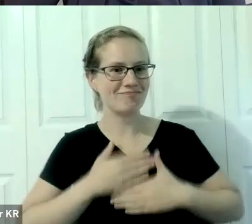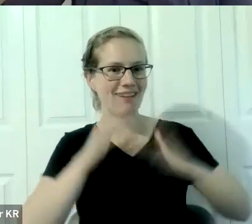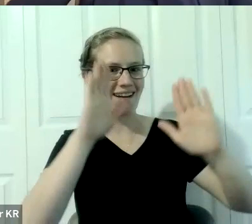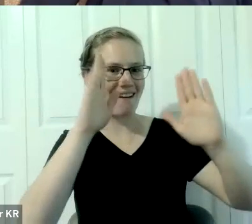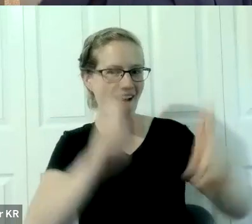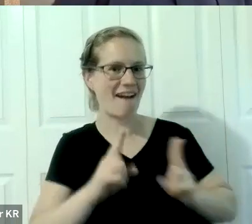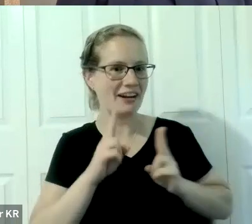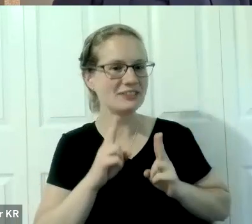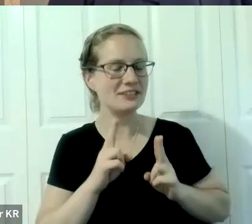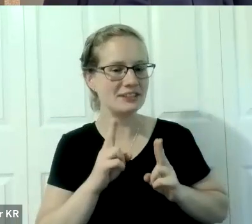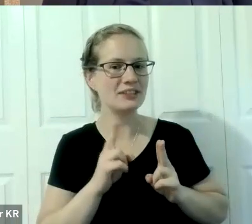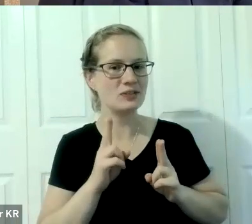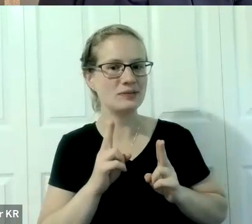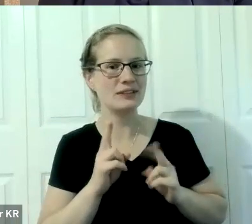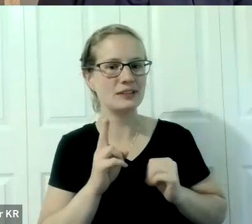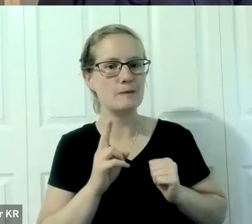honor